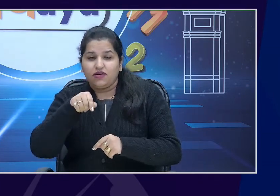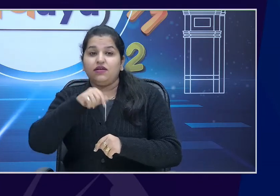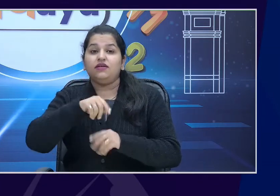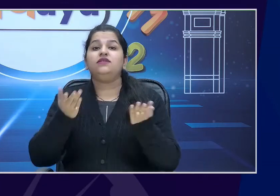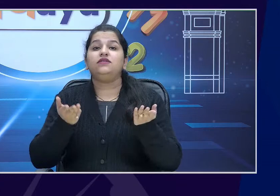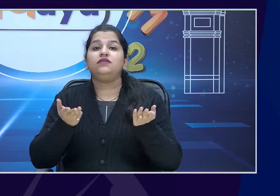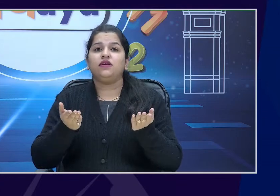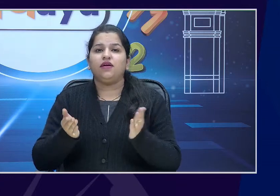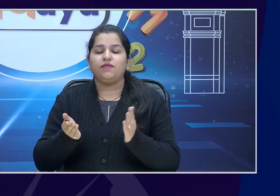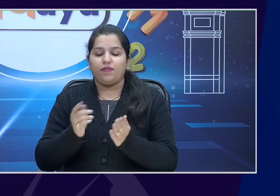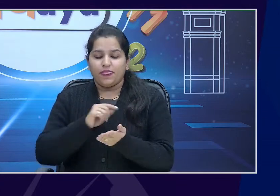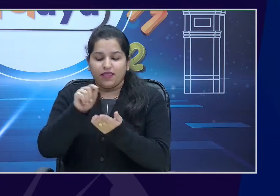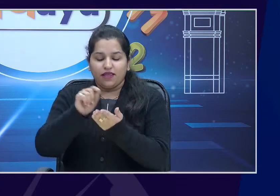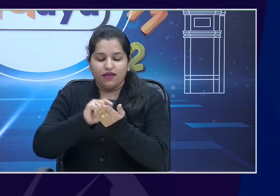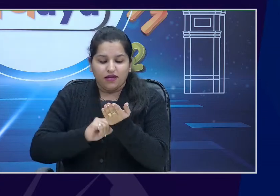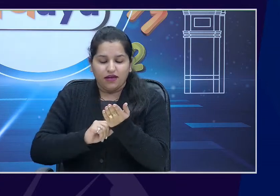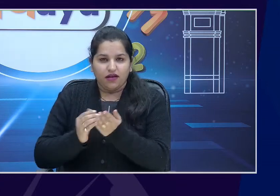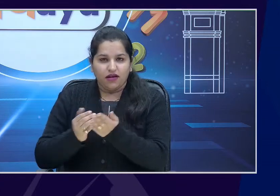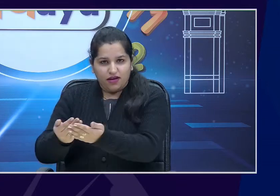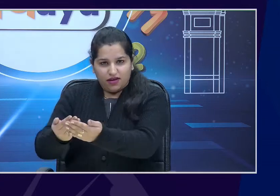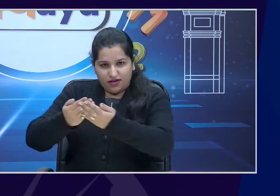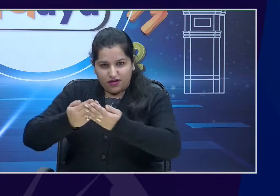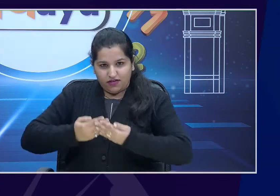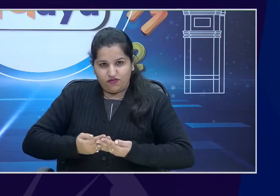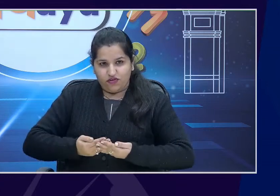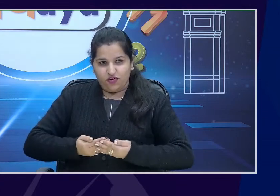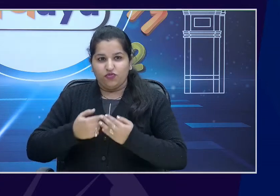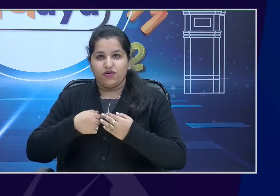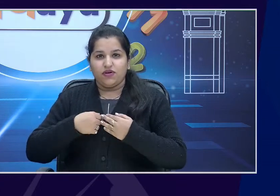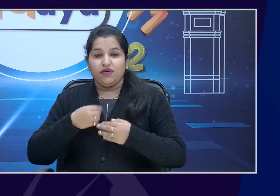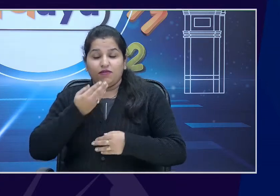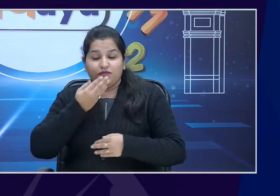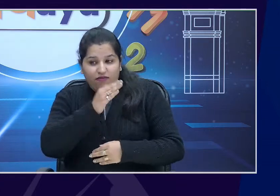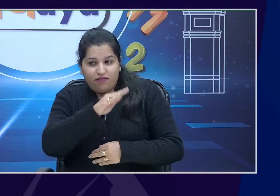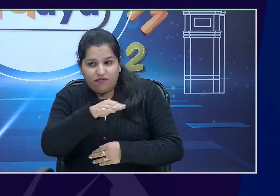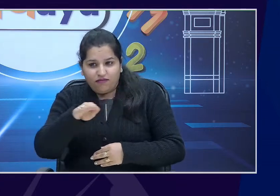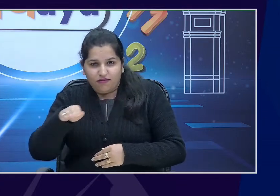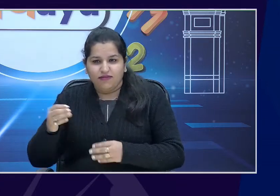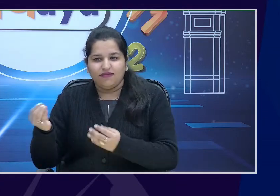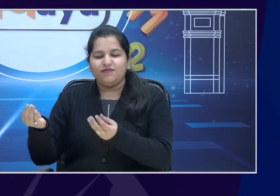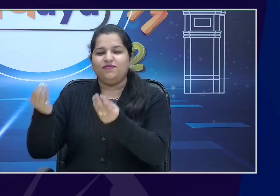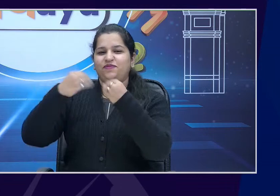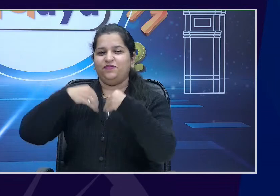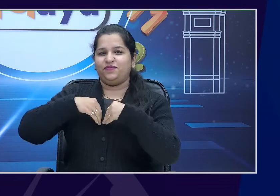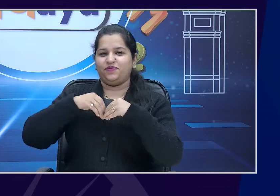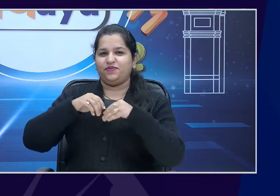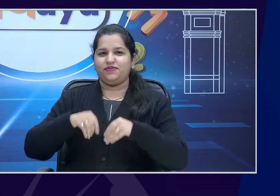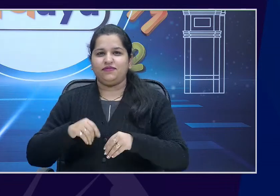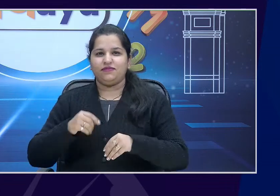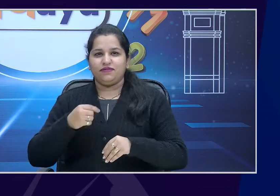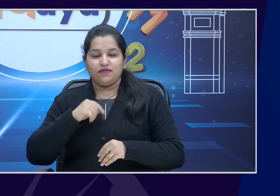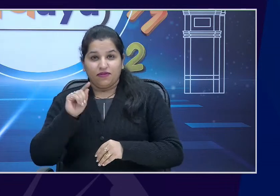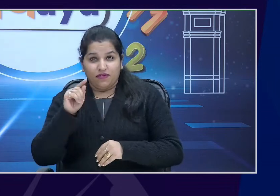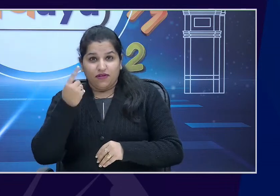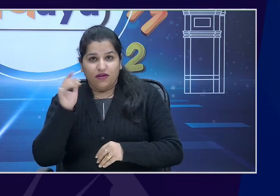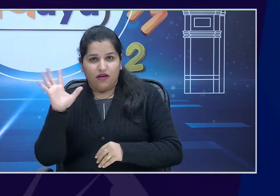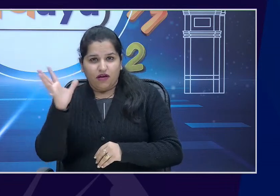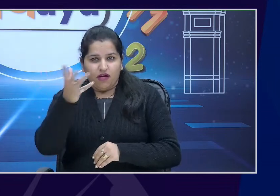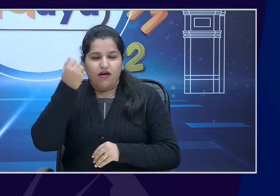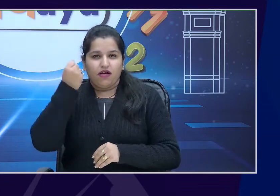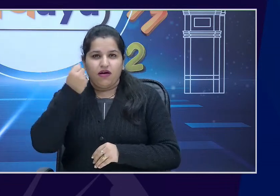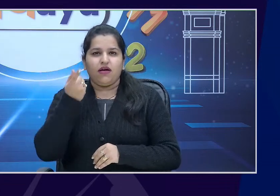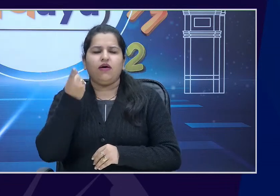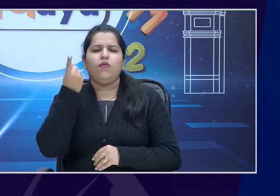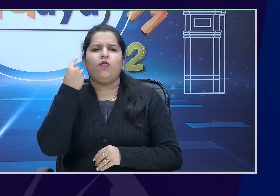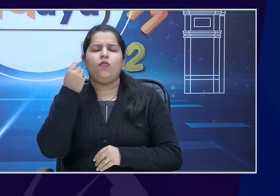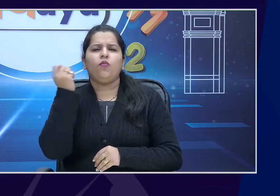is a diary which was gifted to me by my student. Okay. It is a very recent diary which I got just a month